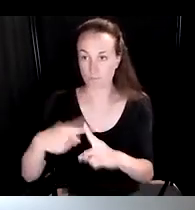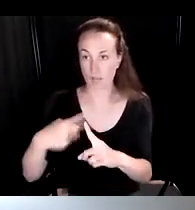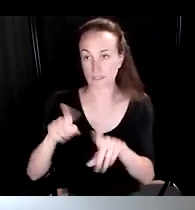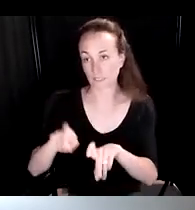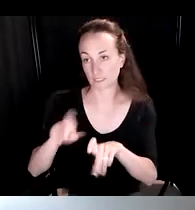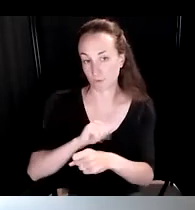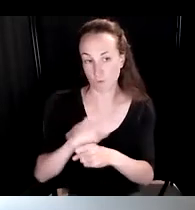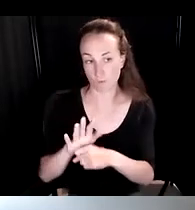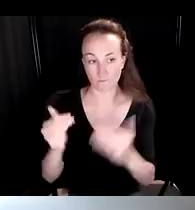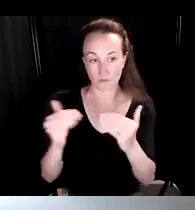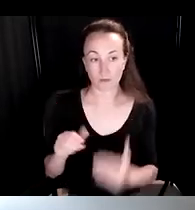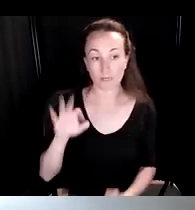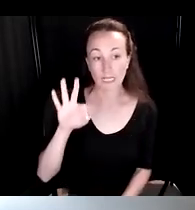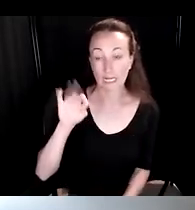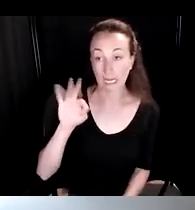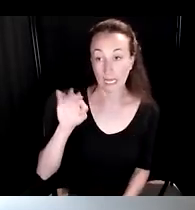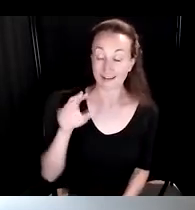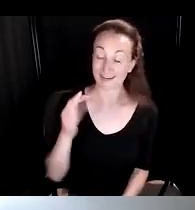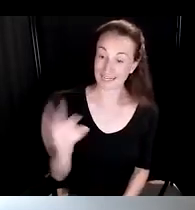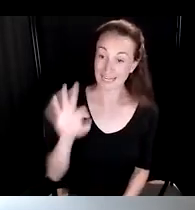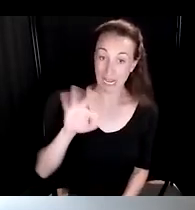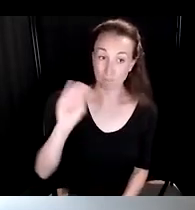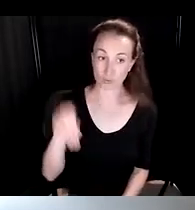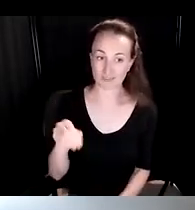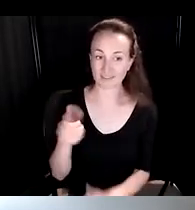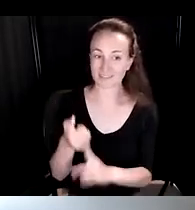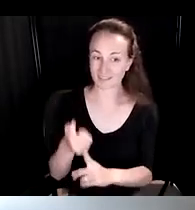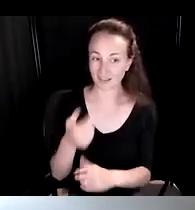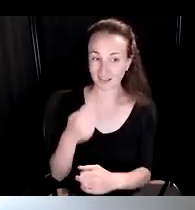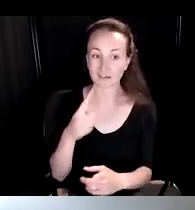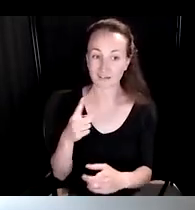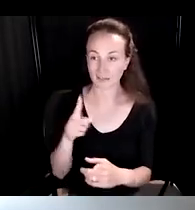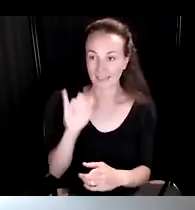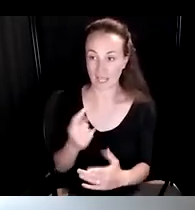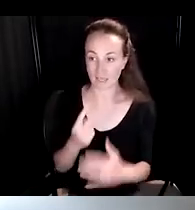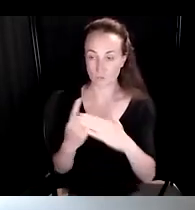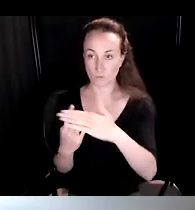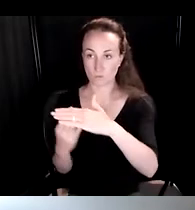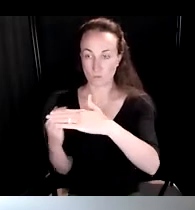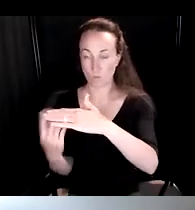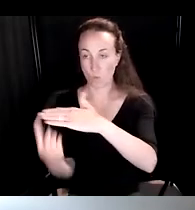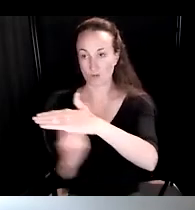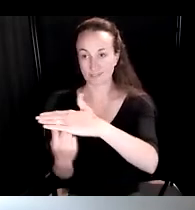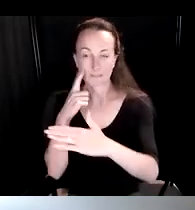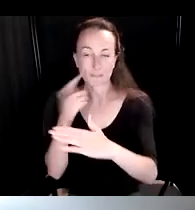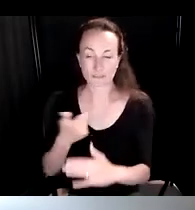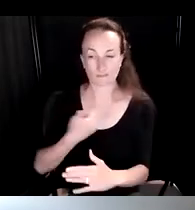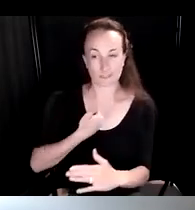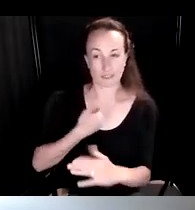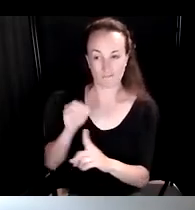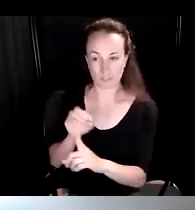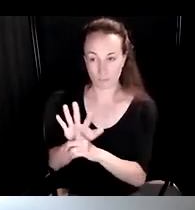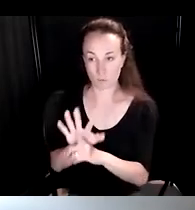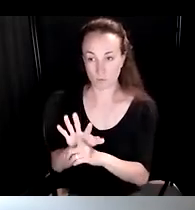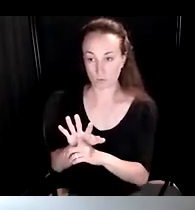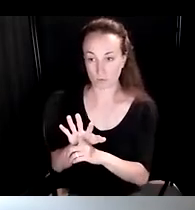due to self-exposure, whether that self-exposure was from school or training program, or because of work, or just